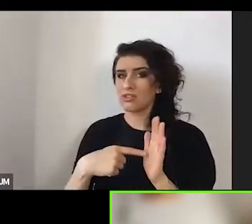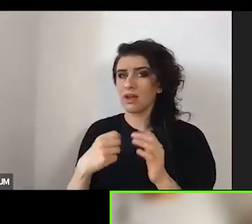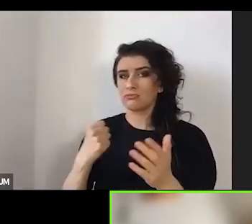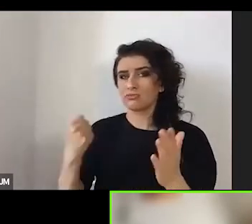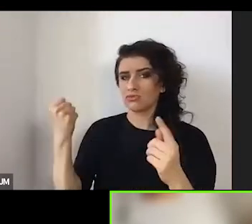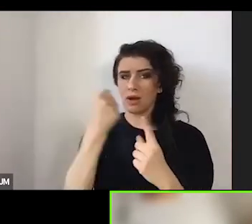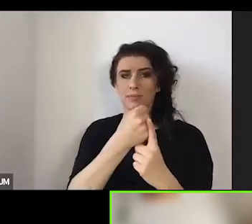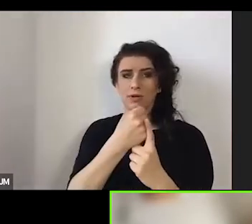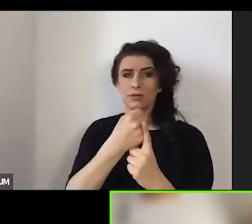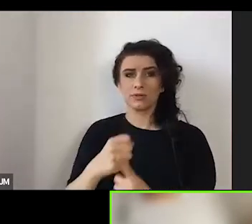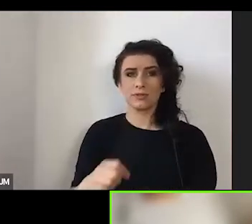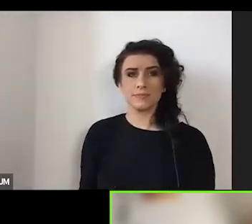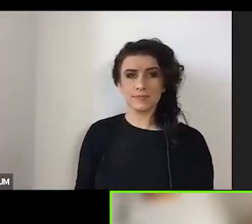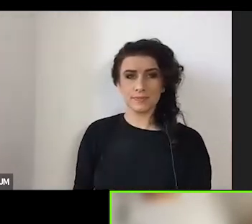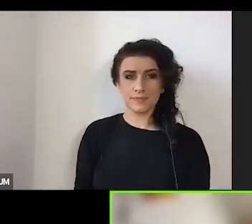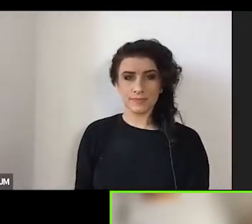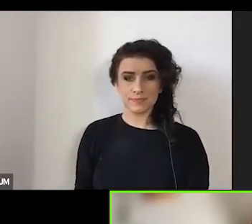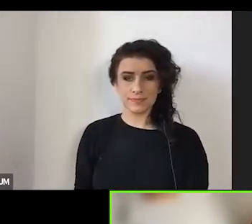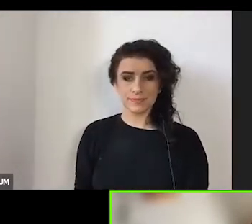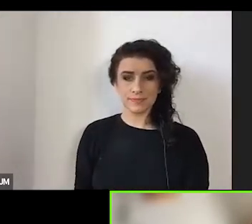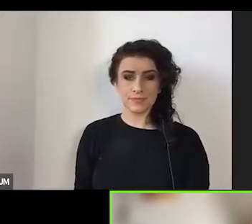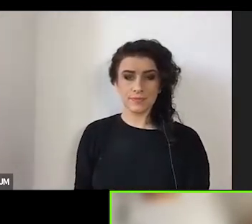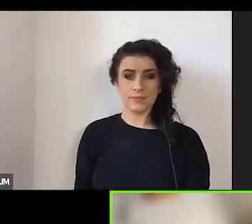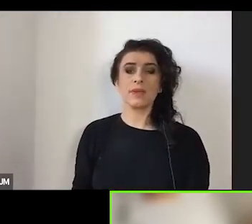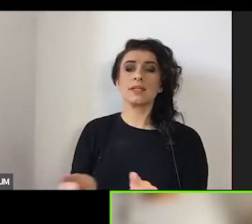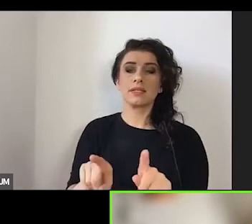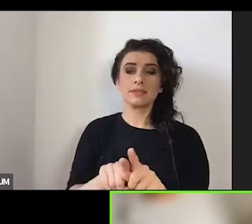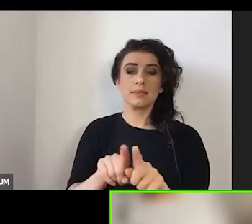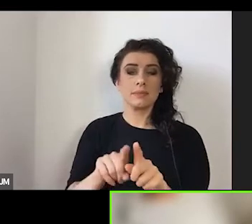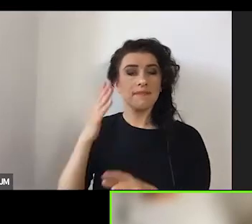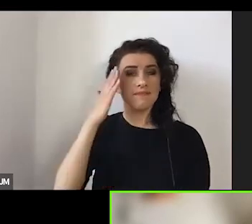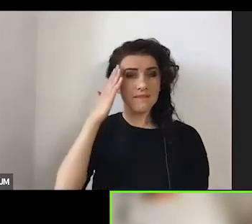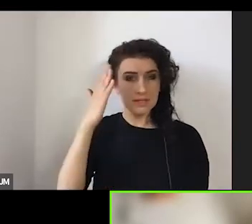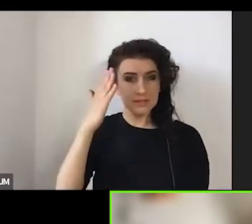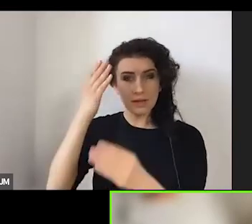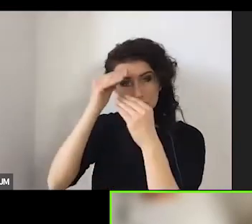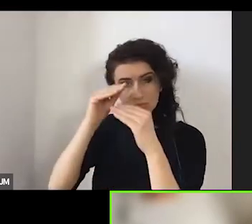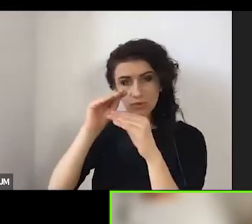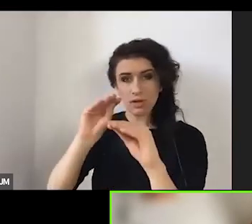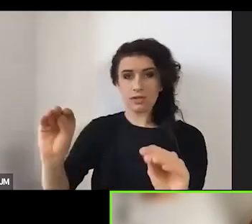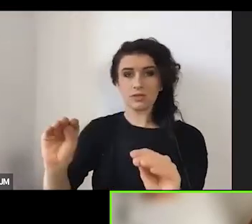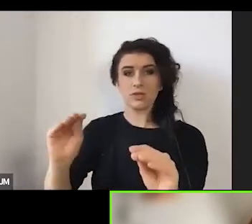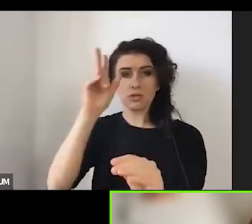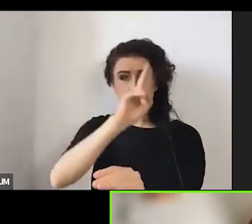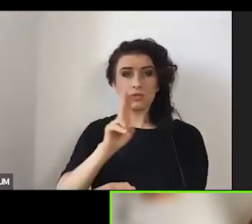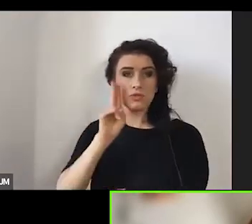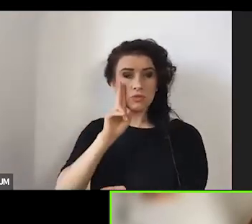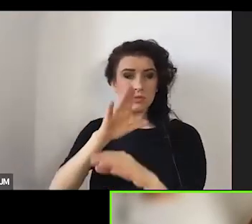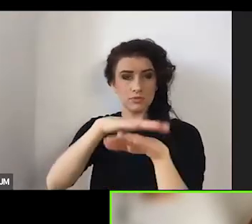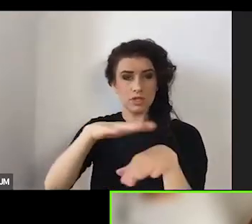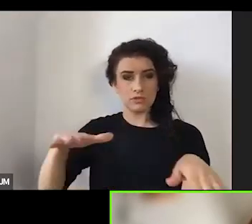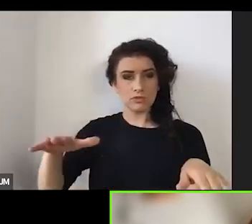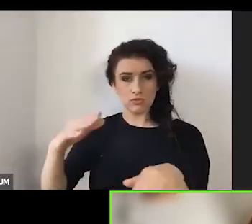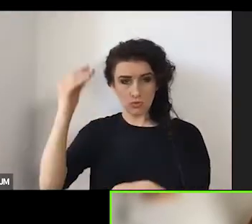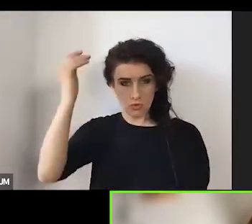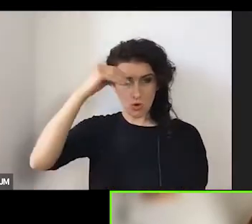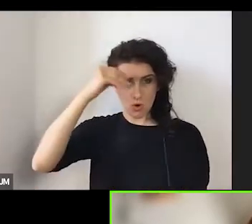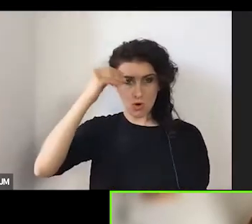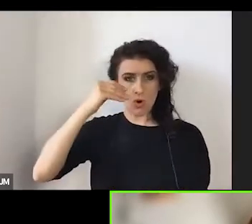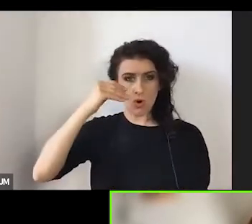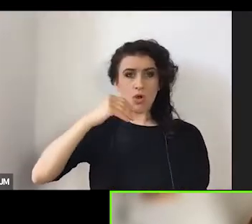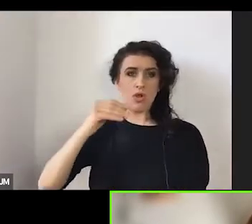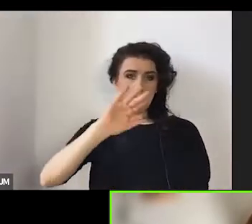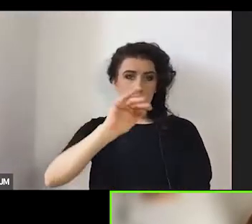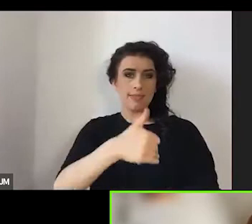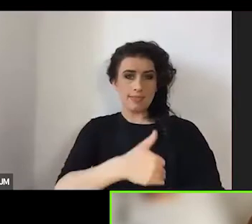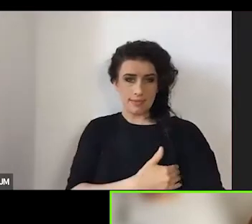realize. And we do it a lot with art, work a lot with art, because that's the way I would say